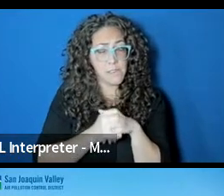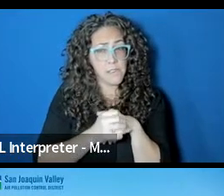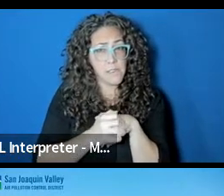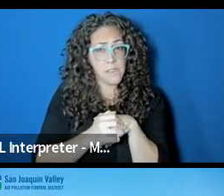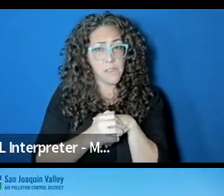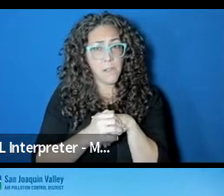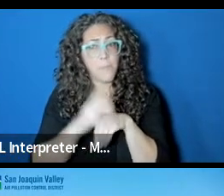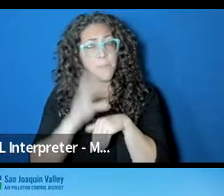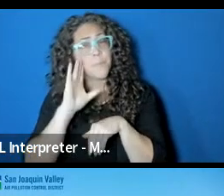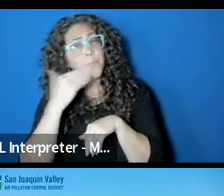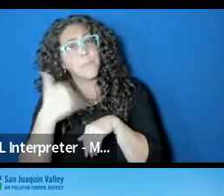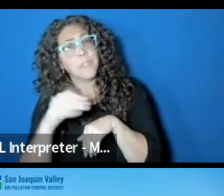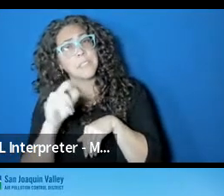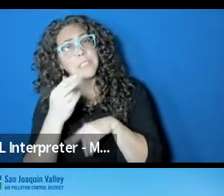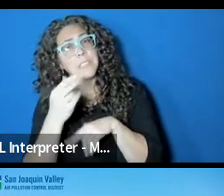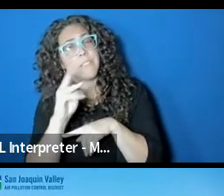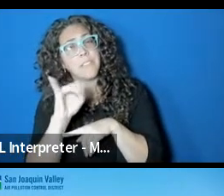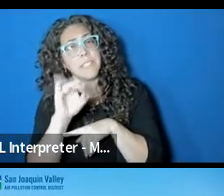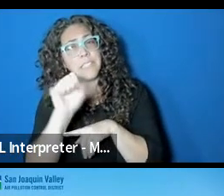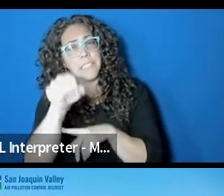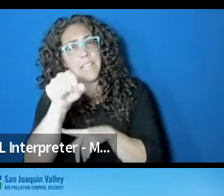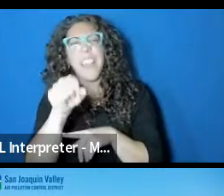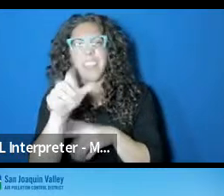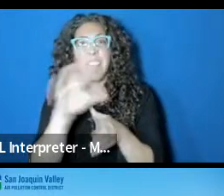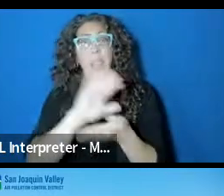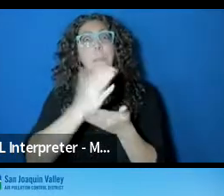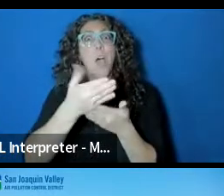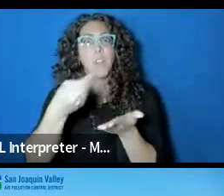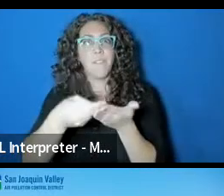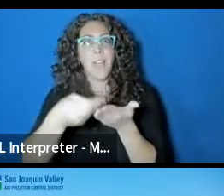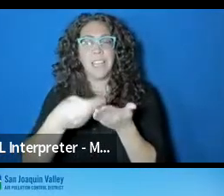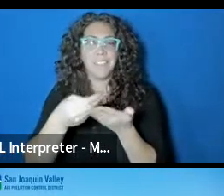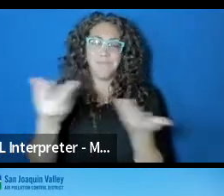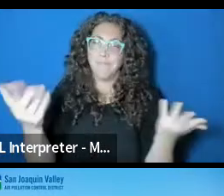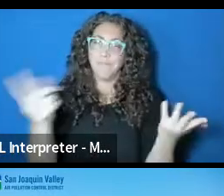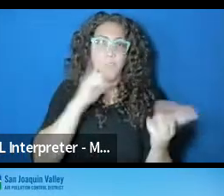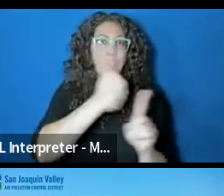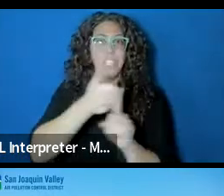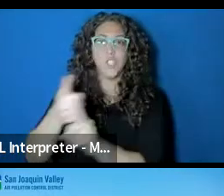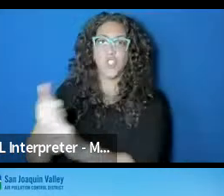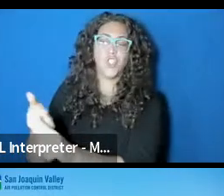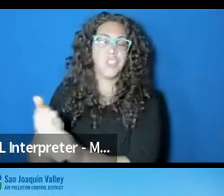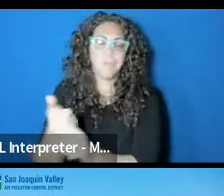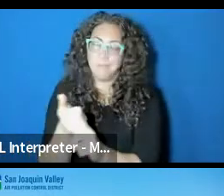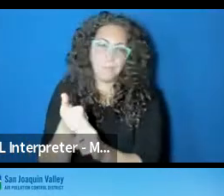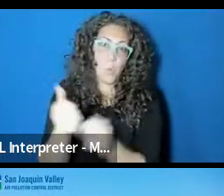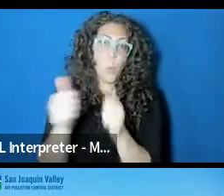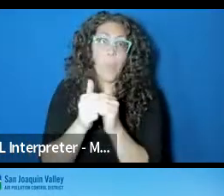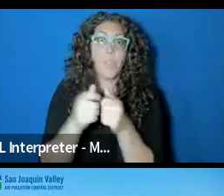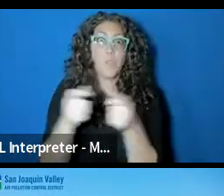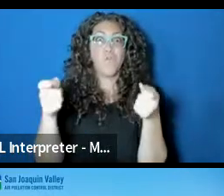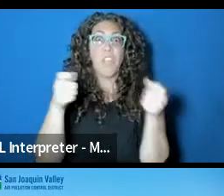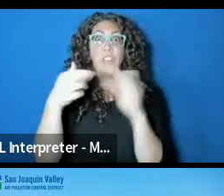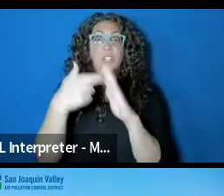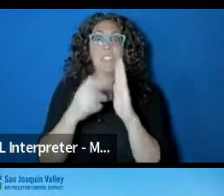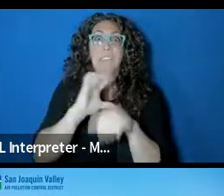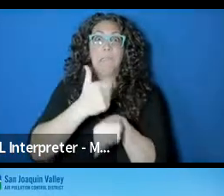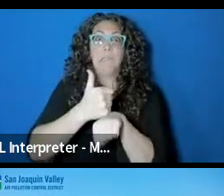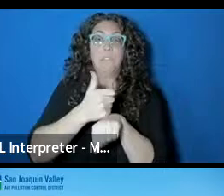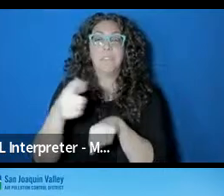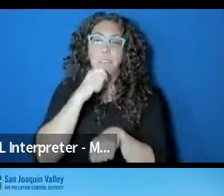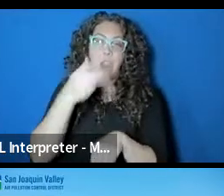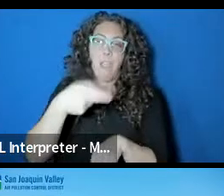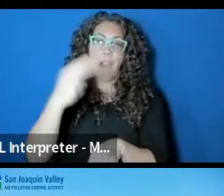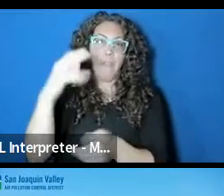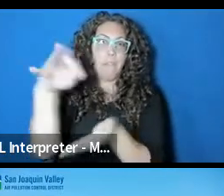This is Stephanie. Yeah, the amount of funding that they can get kind of per unit just isn't, with the kind of regulations that came into place, it's just not a high incentive amount.